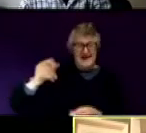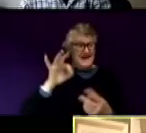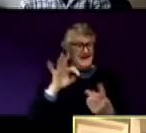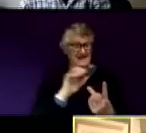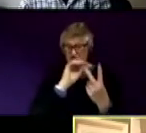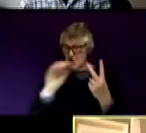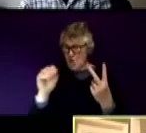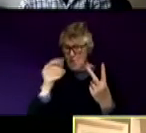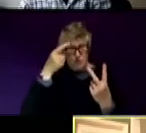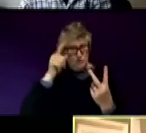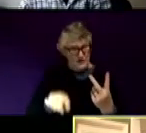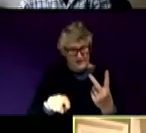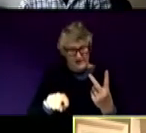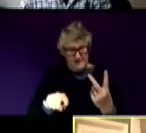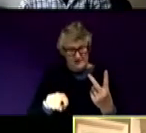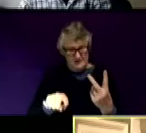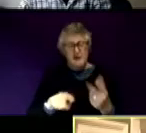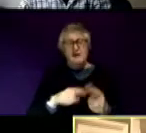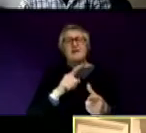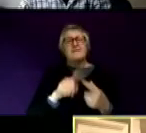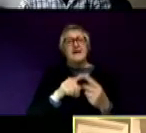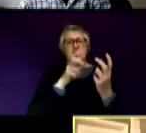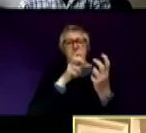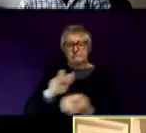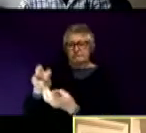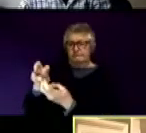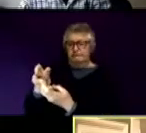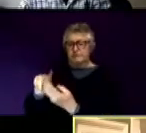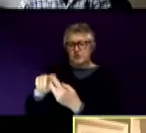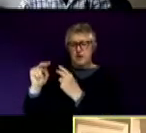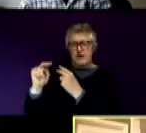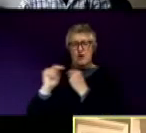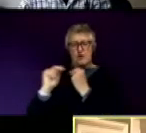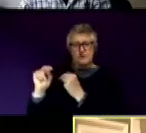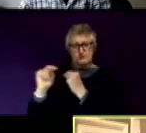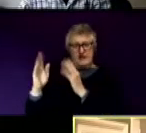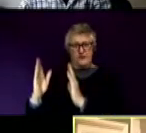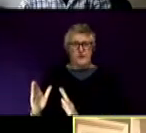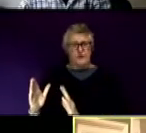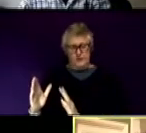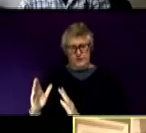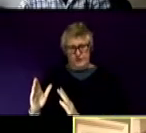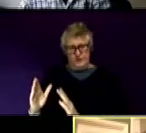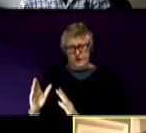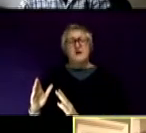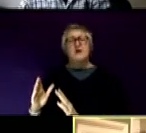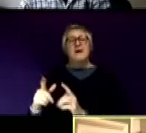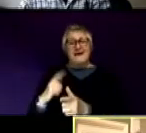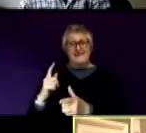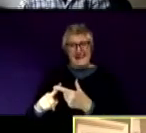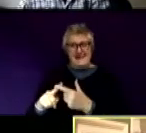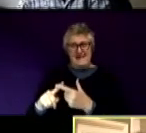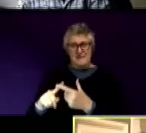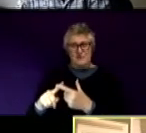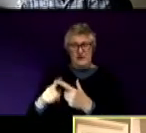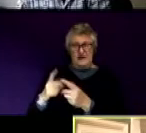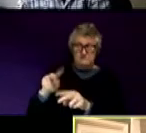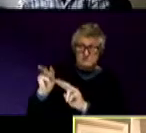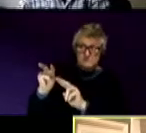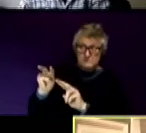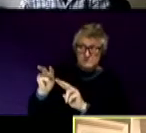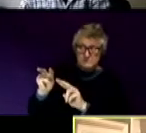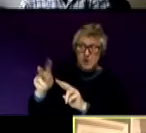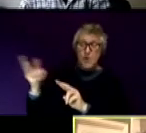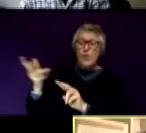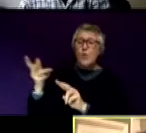for an arbitrator to tell us which policy the arbitrator wants is going to require as